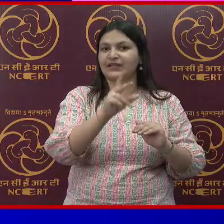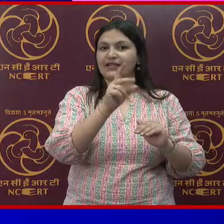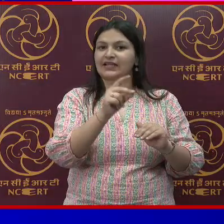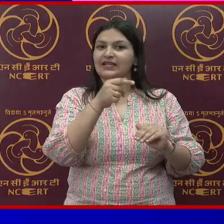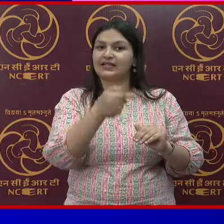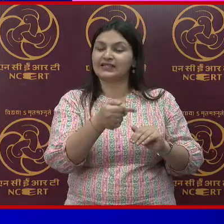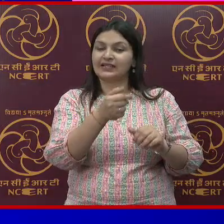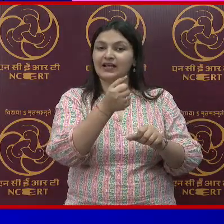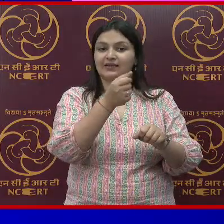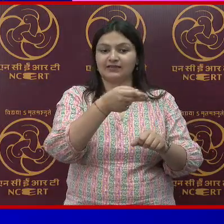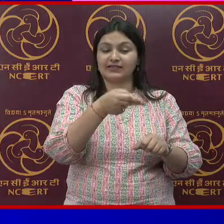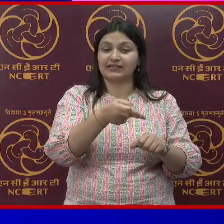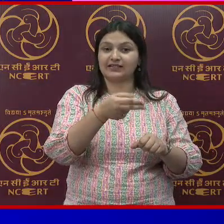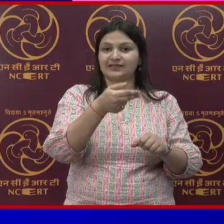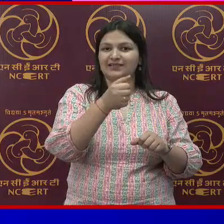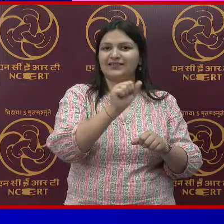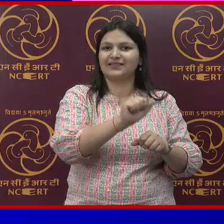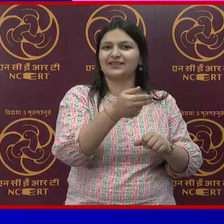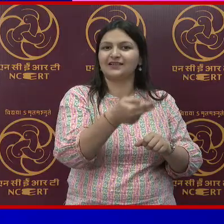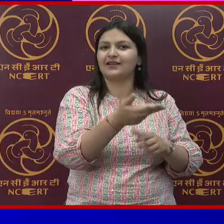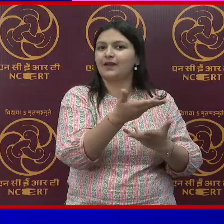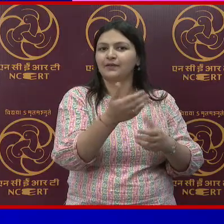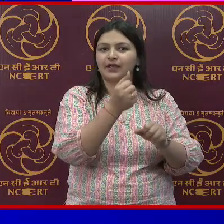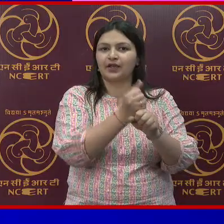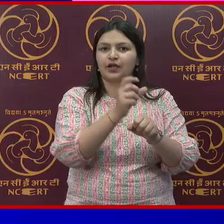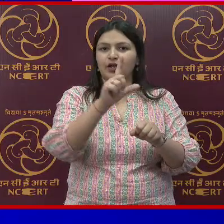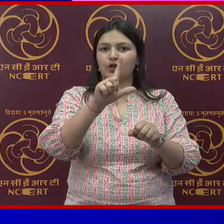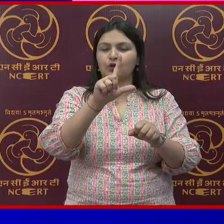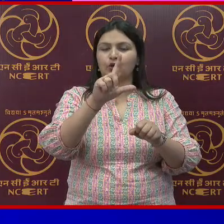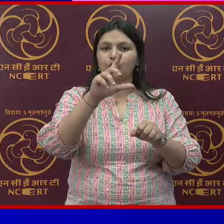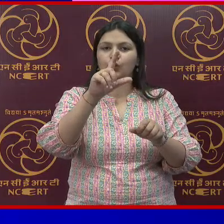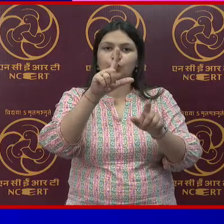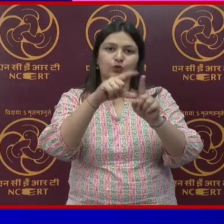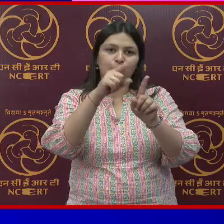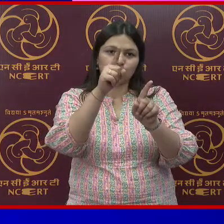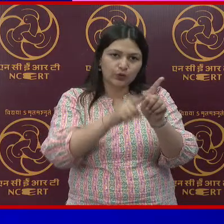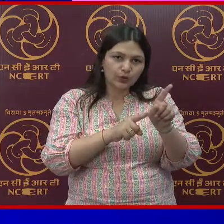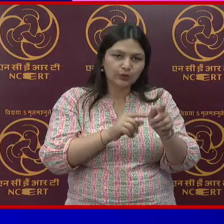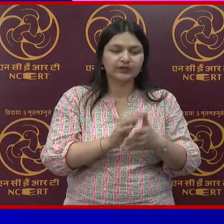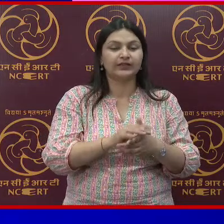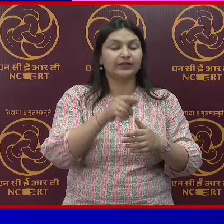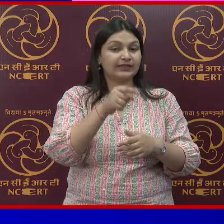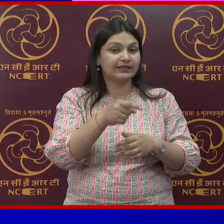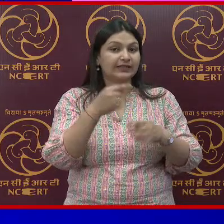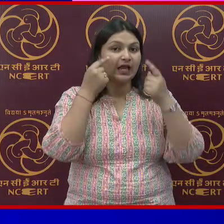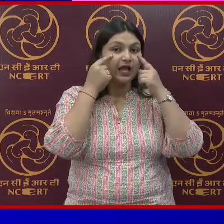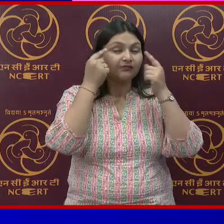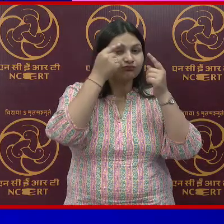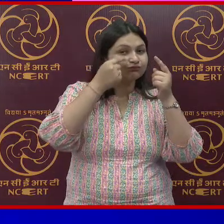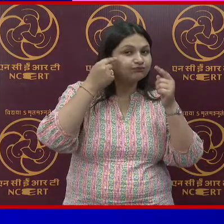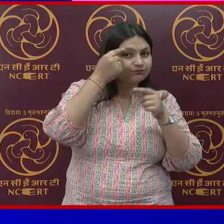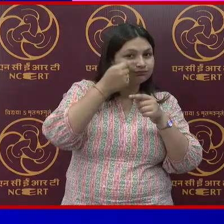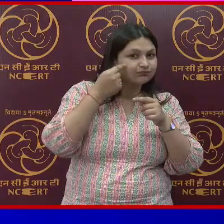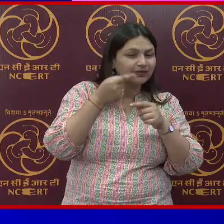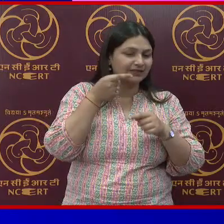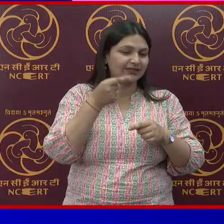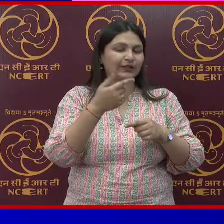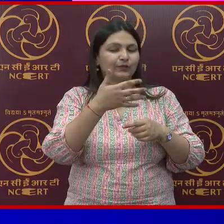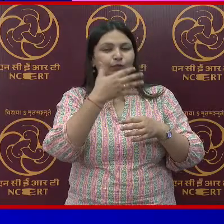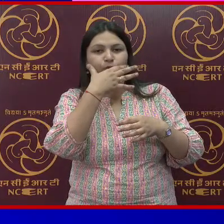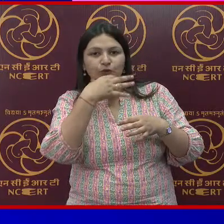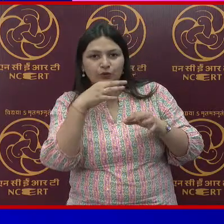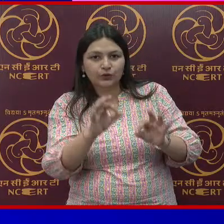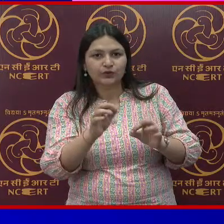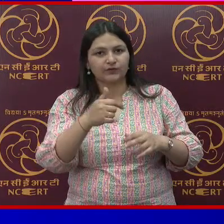it has got, and it has got fins. It has got good round eyes, and it is very beautiful.